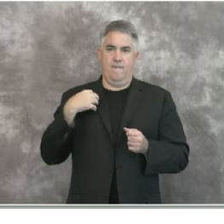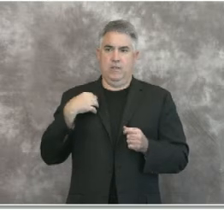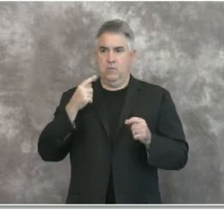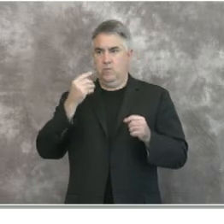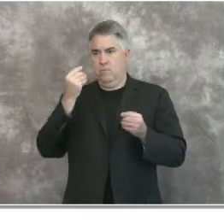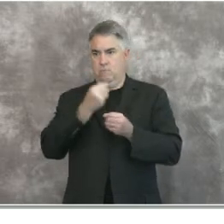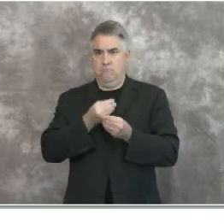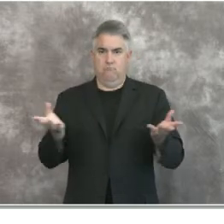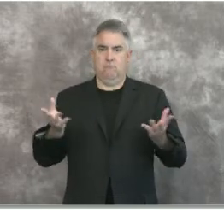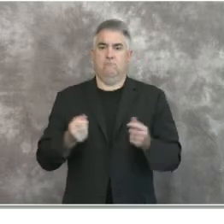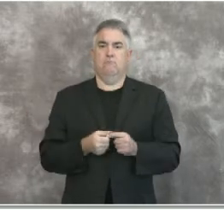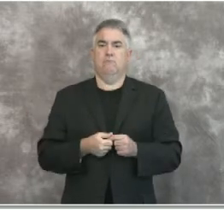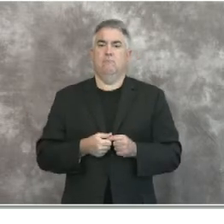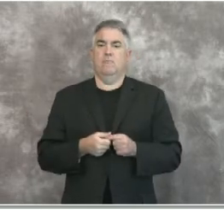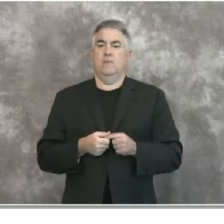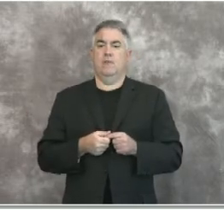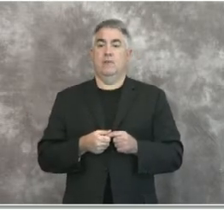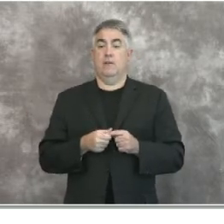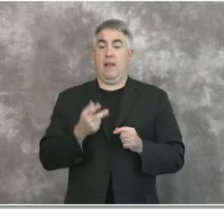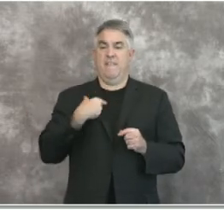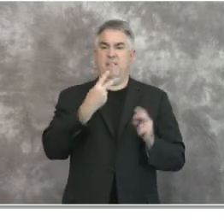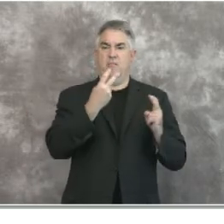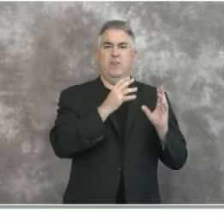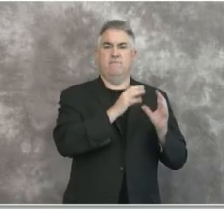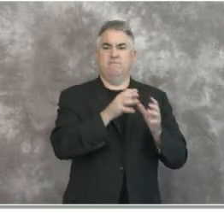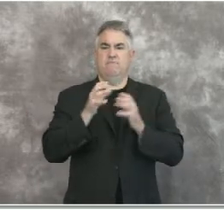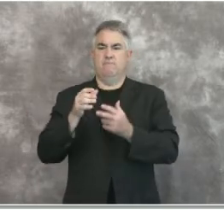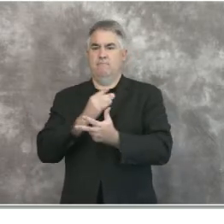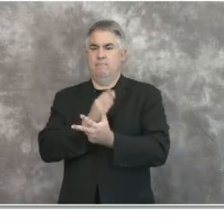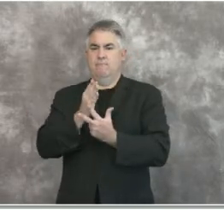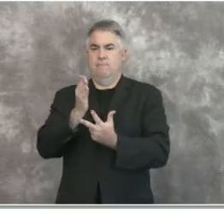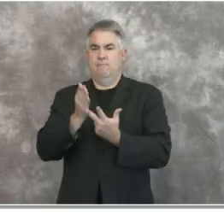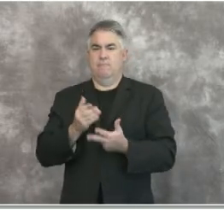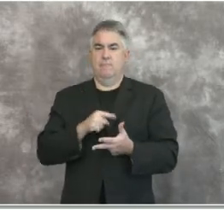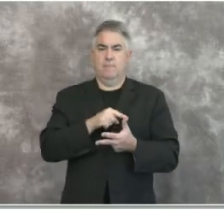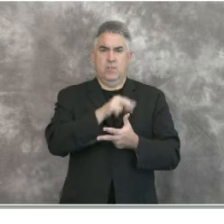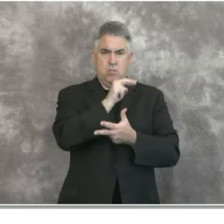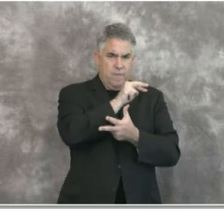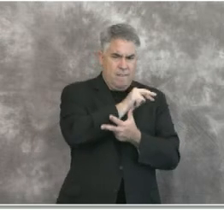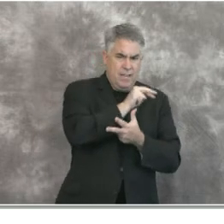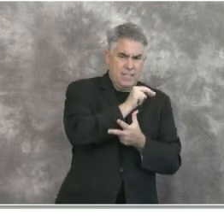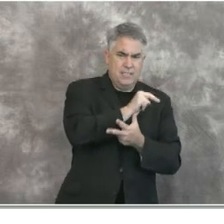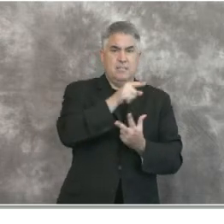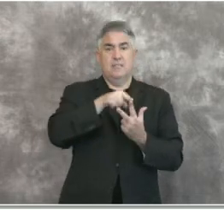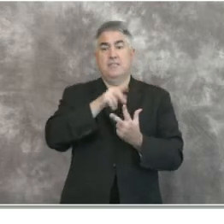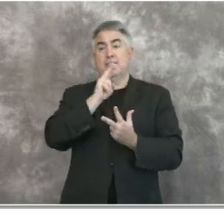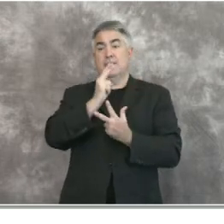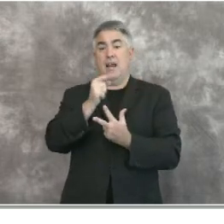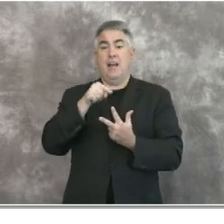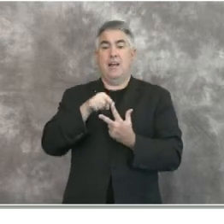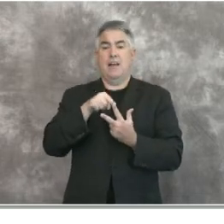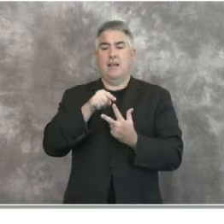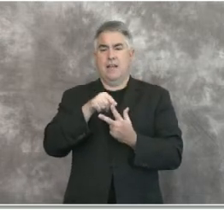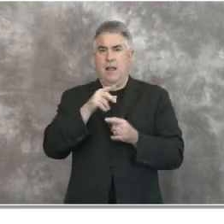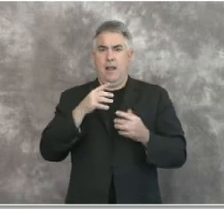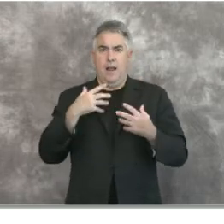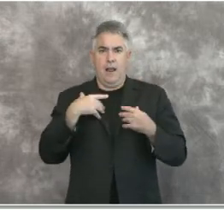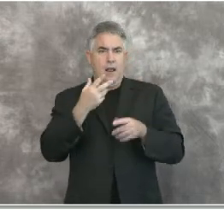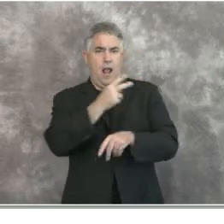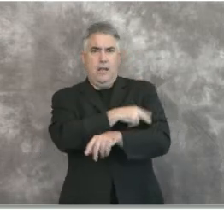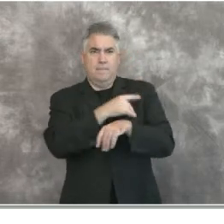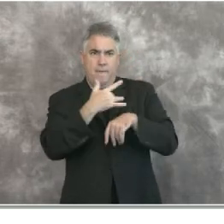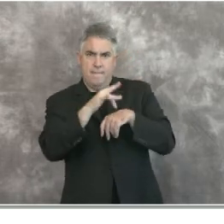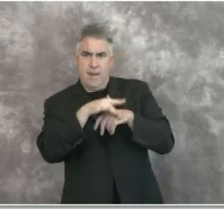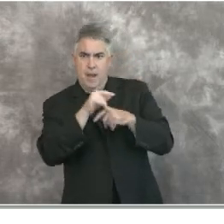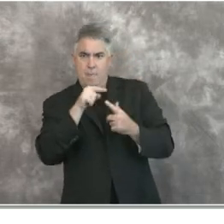different categories. You have them in epidemiology and surveillance. Second category in healthcare, that's basically hospital